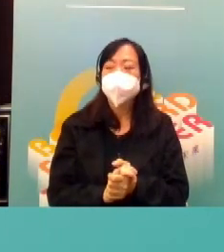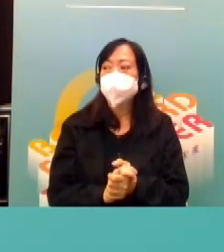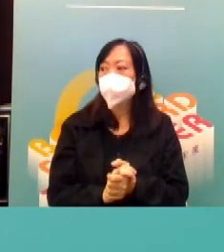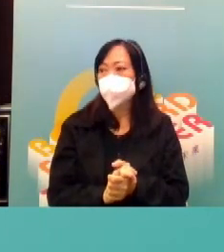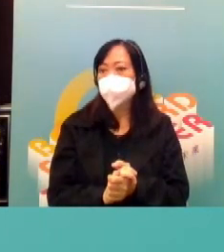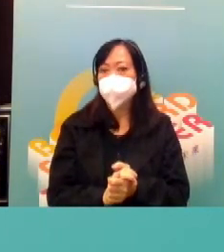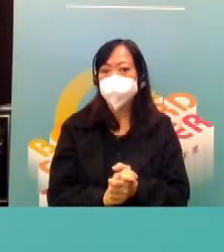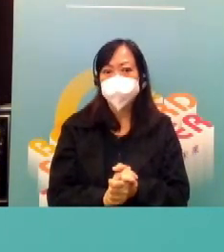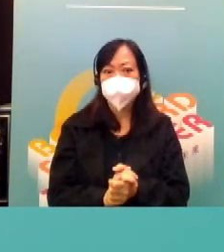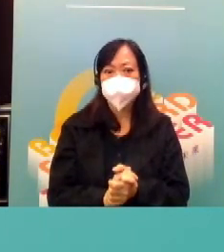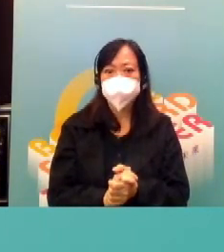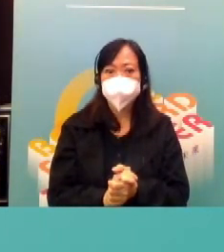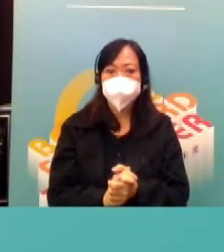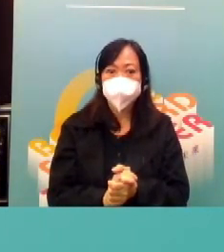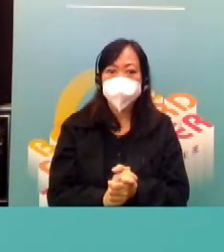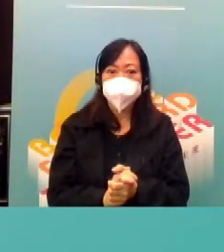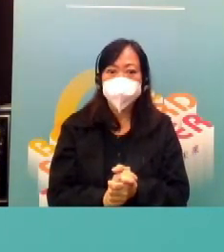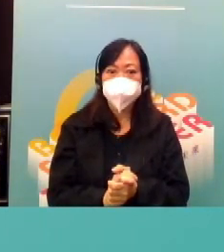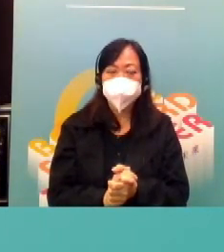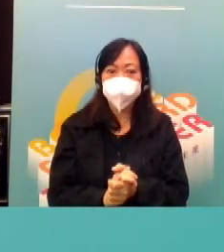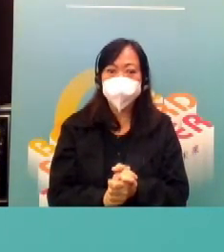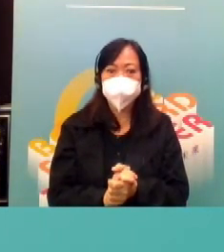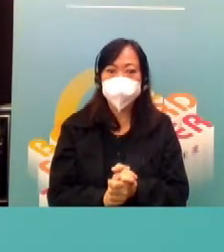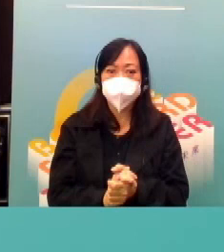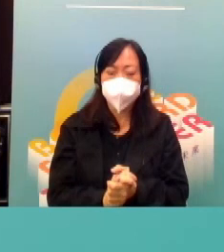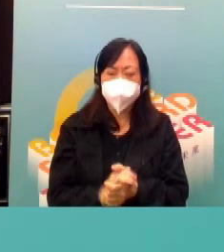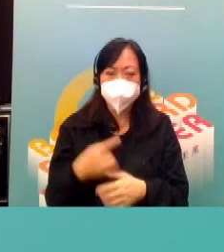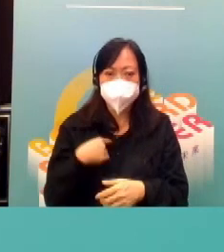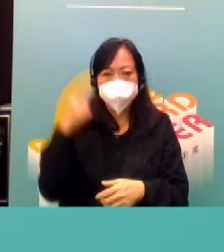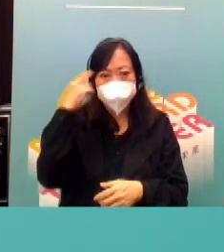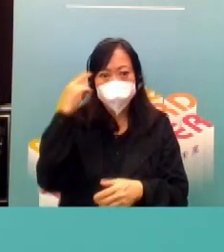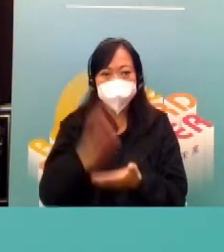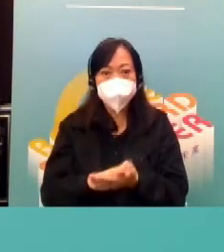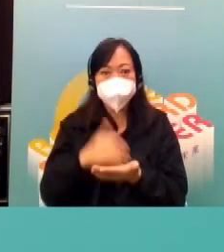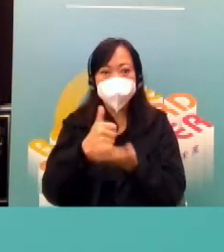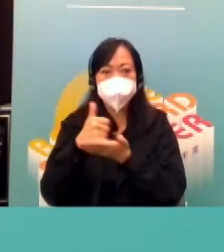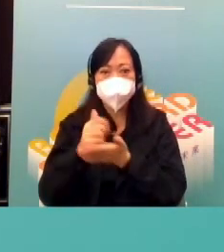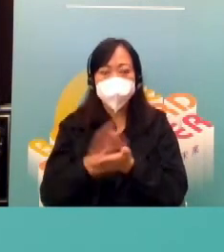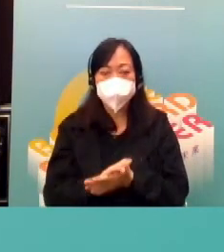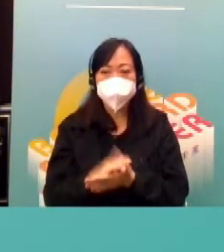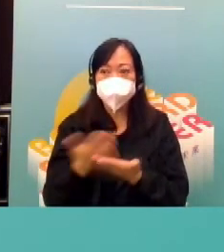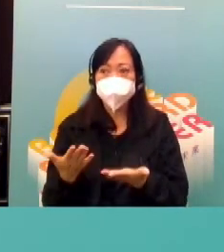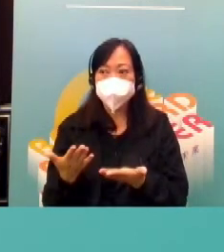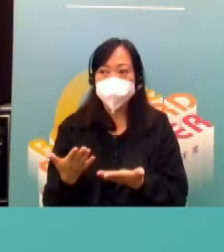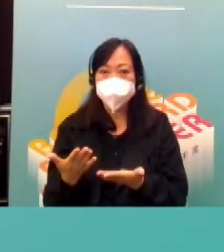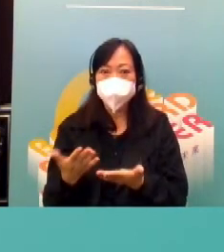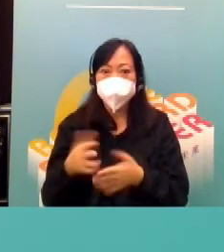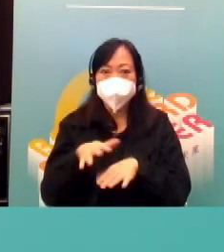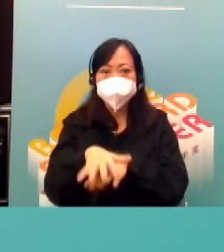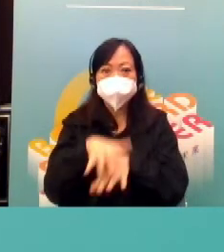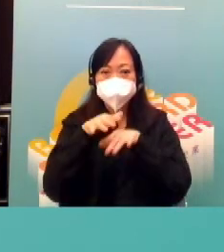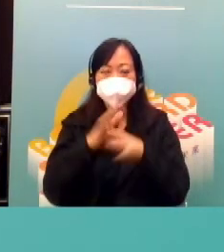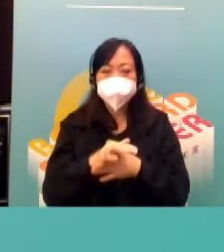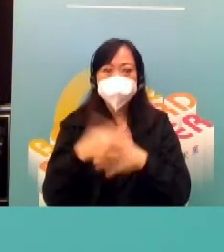like to encourage the audience here in person as well as online. If you have some questions, please write it down and then we'll come to